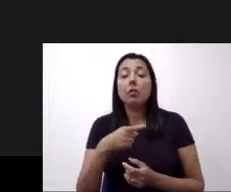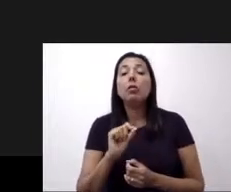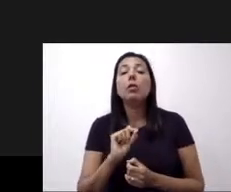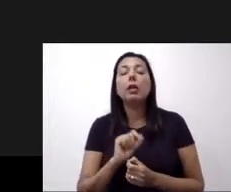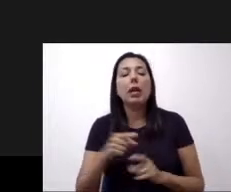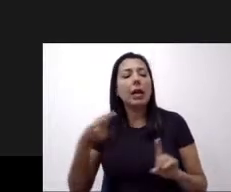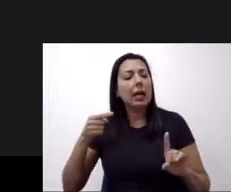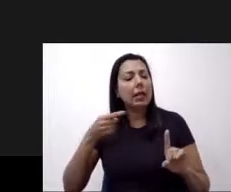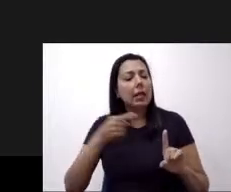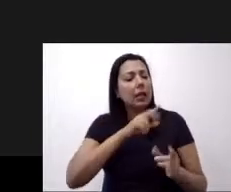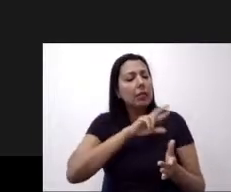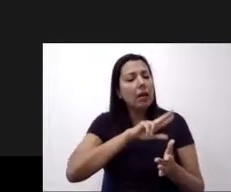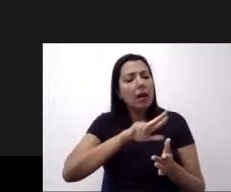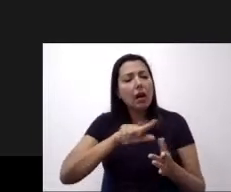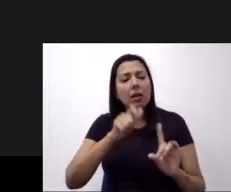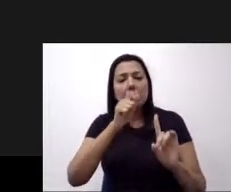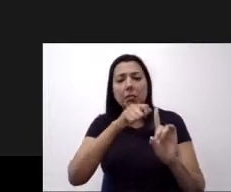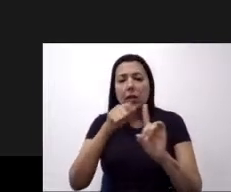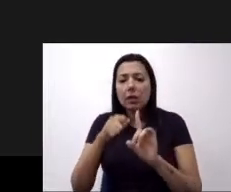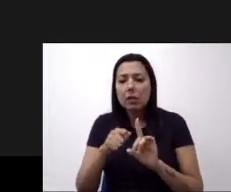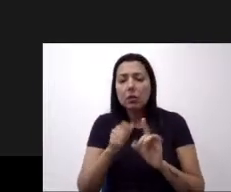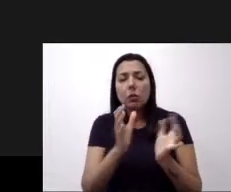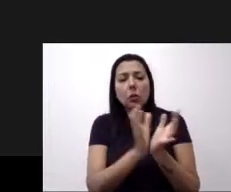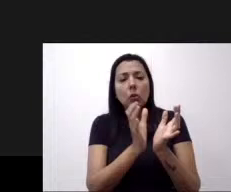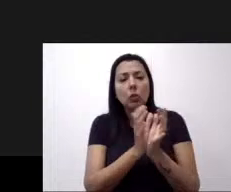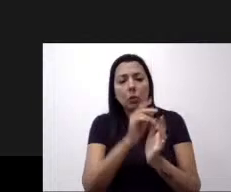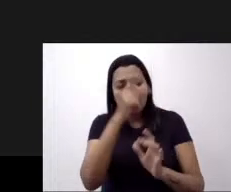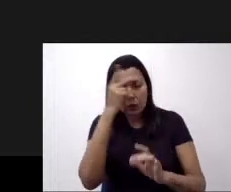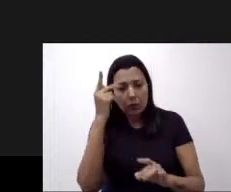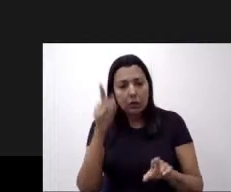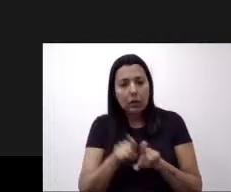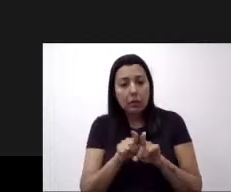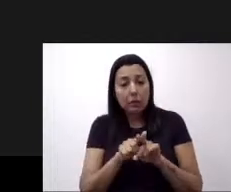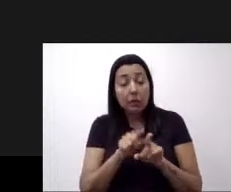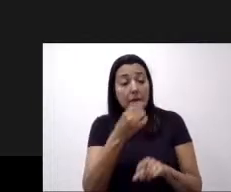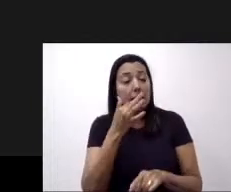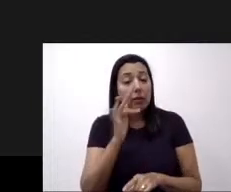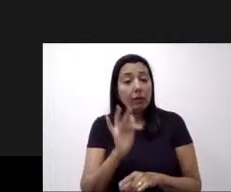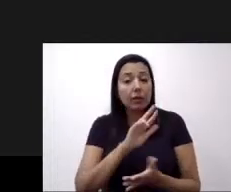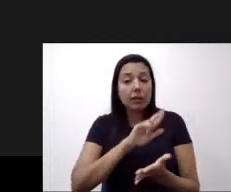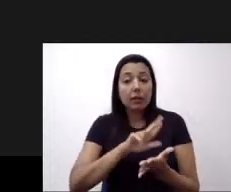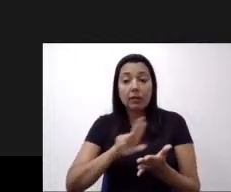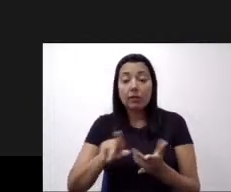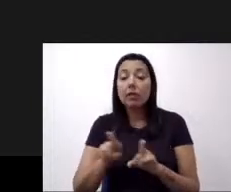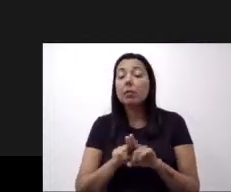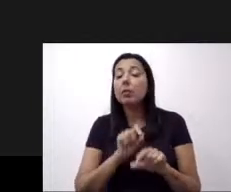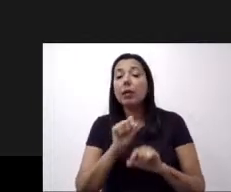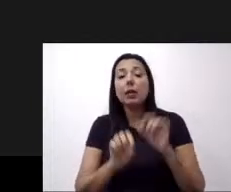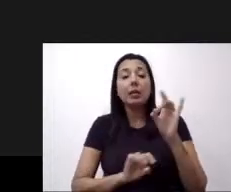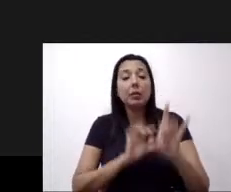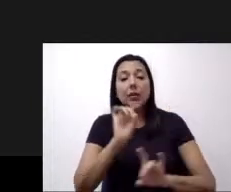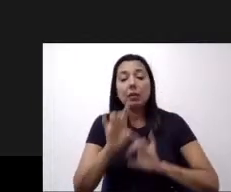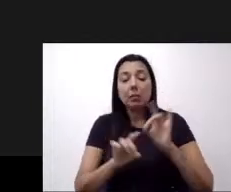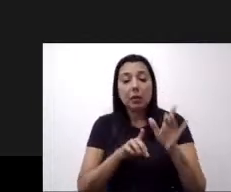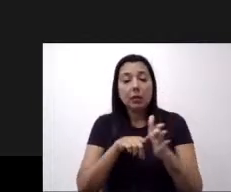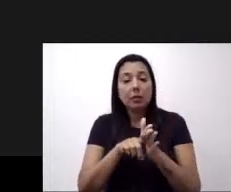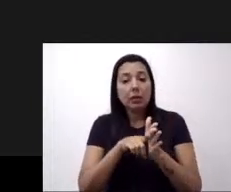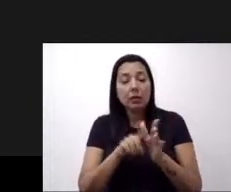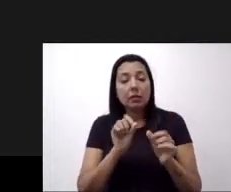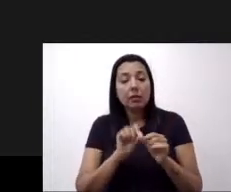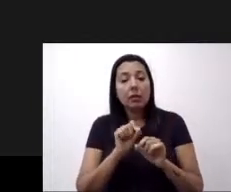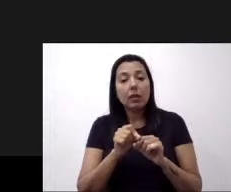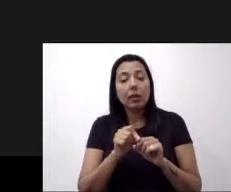persons in France. Among them, especially research that mobilize the intersectionality